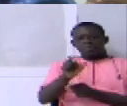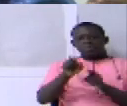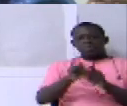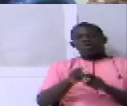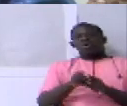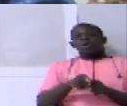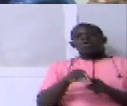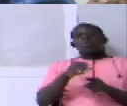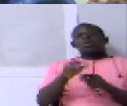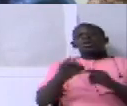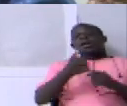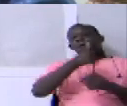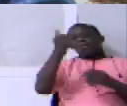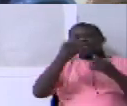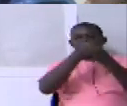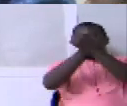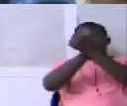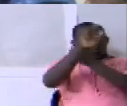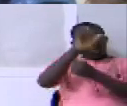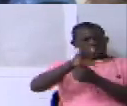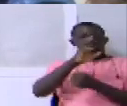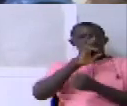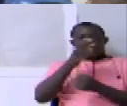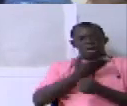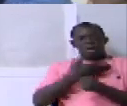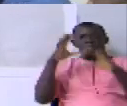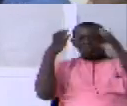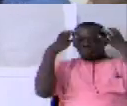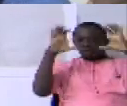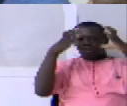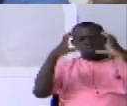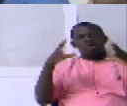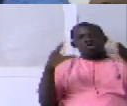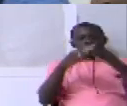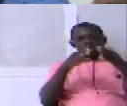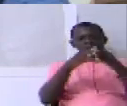who had a problem with him, correct? Yes, sir.